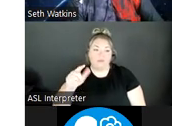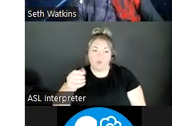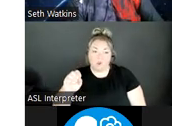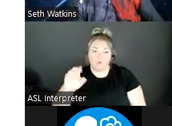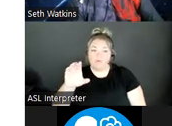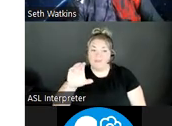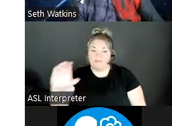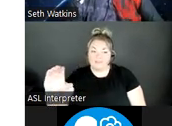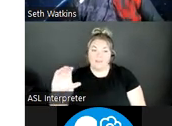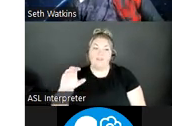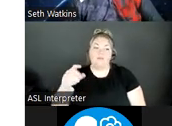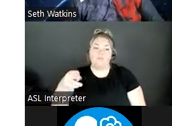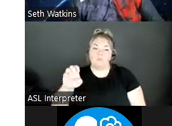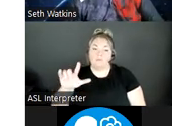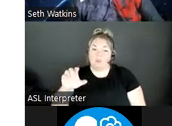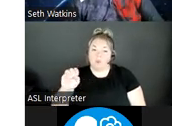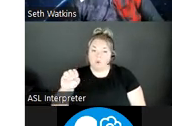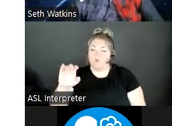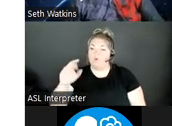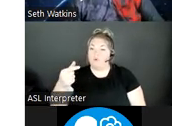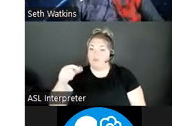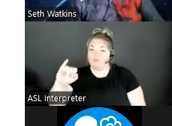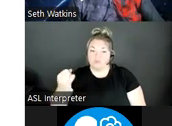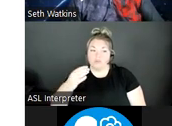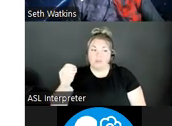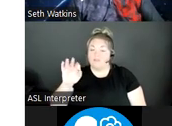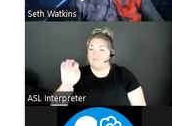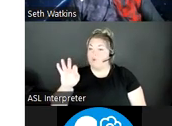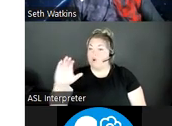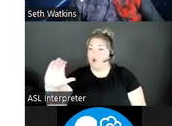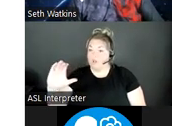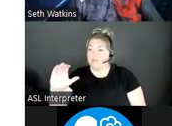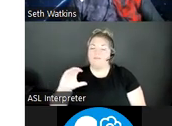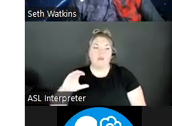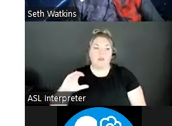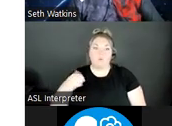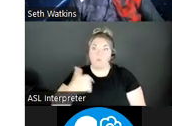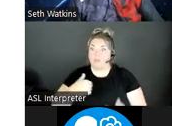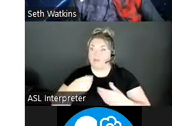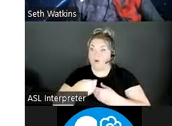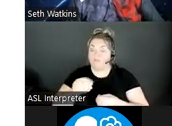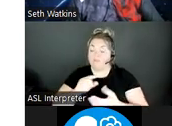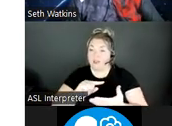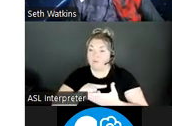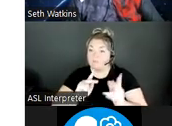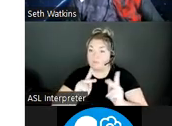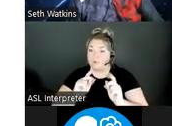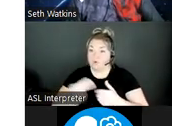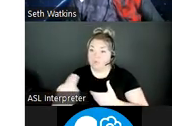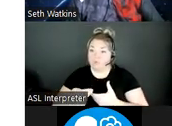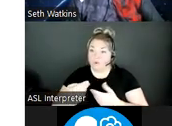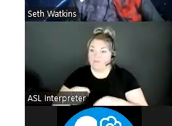Fort Collins. We had office hours where people were able to join virtually and ask us